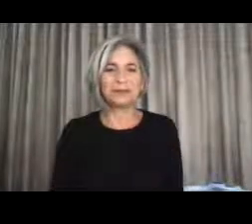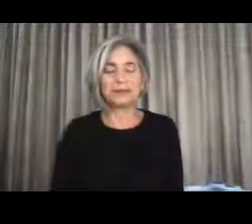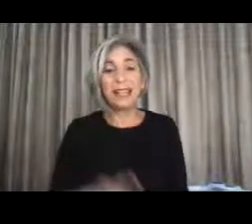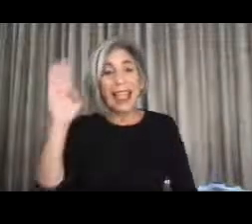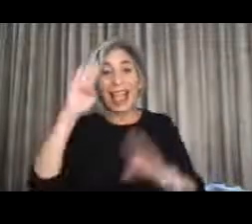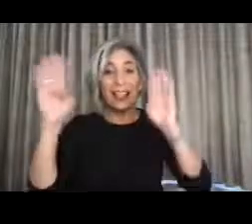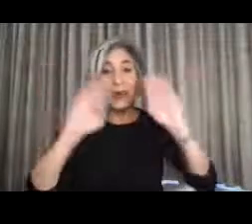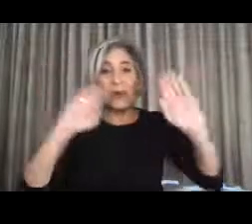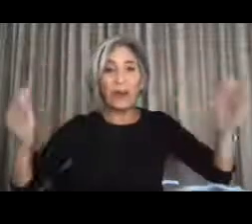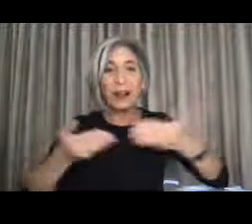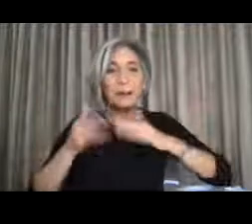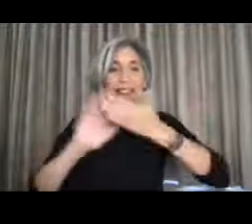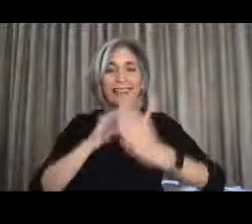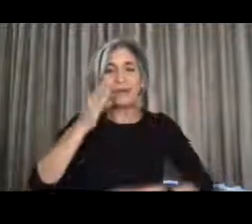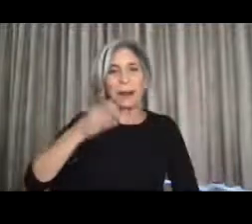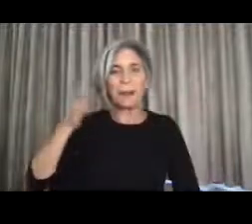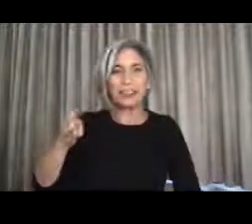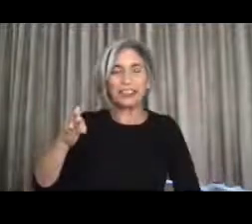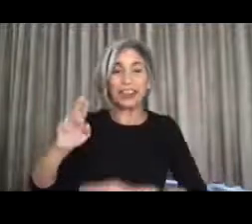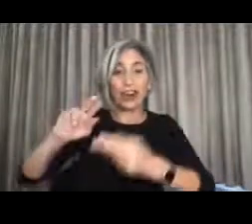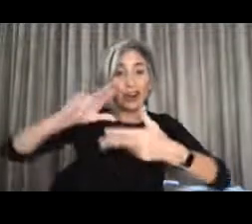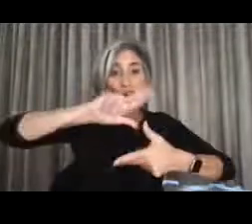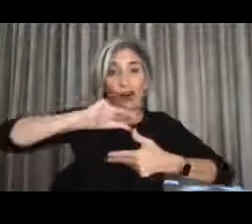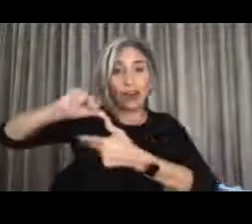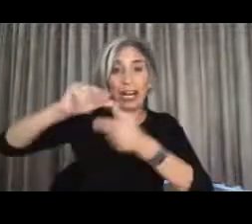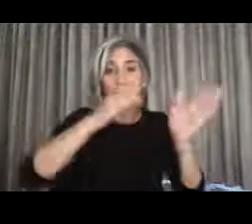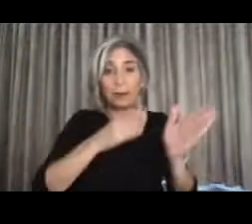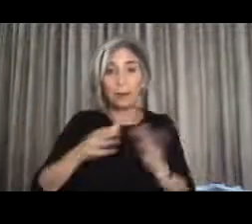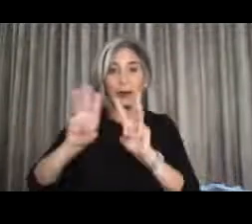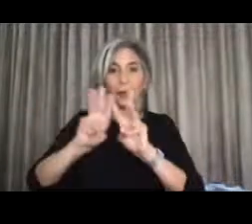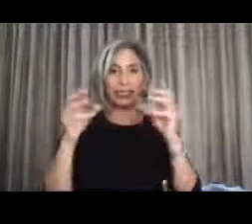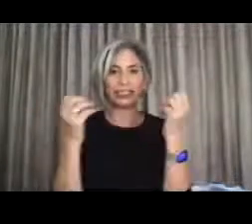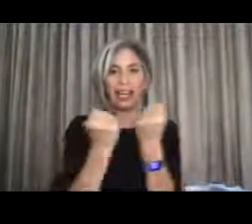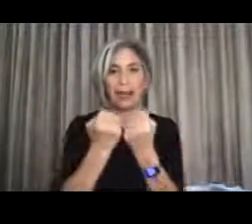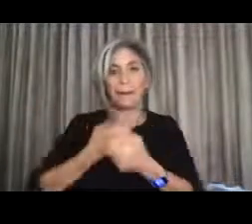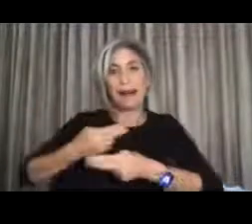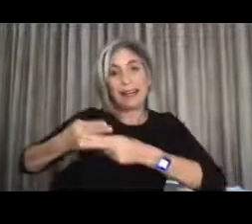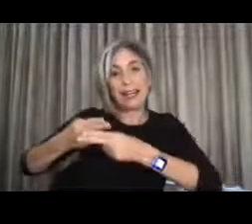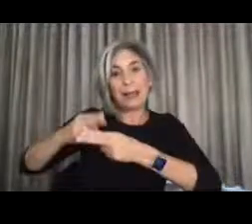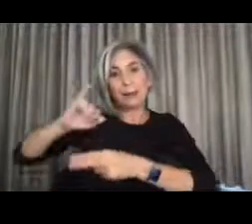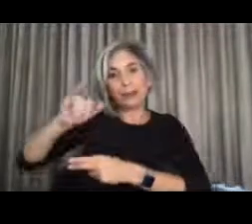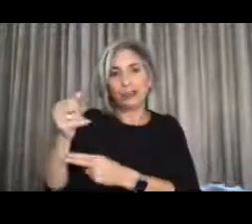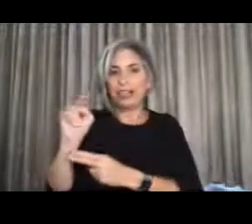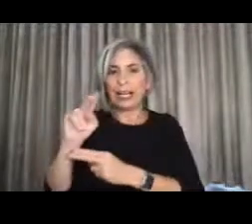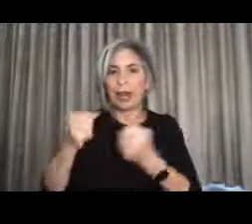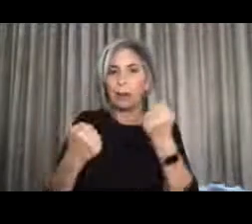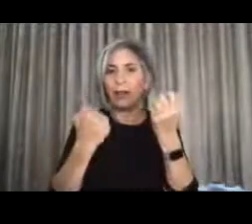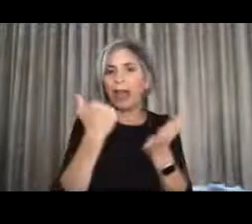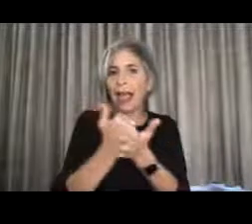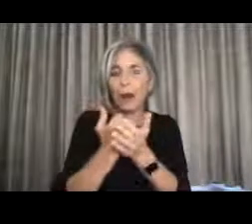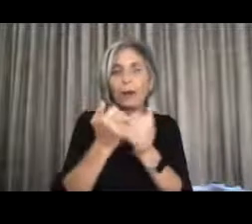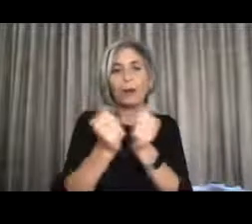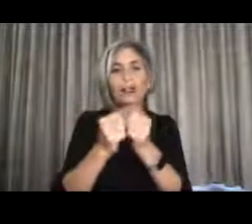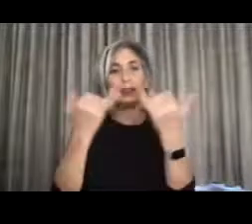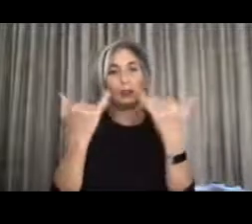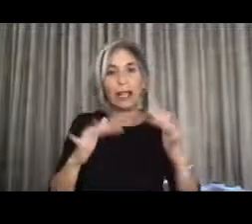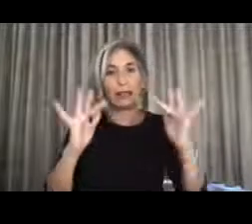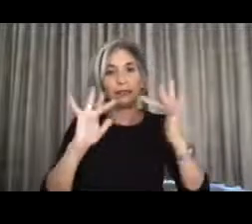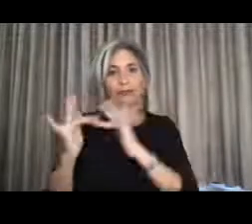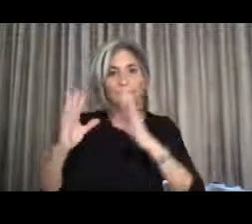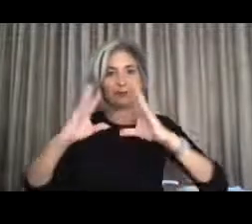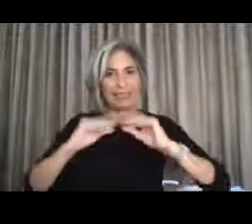Hello and welcome to the City of Boynton Beach's Hurricane Preparedness Workshop. My name is John and I will assist during today's virtual session.